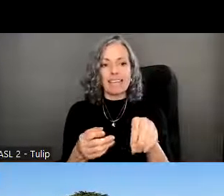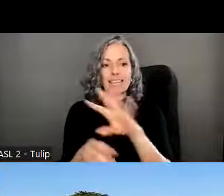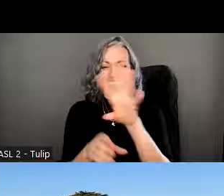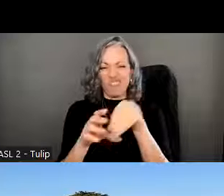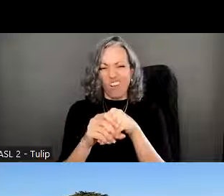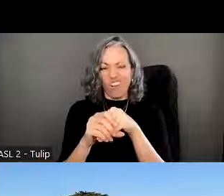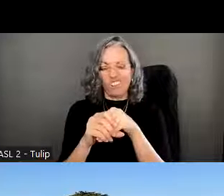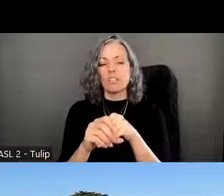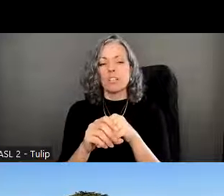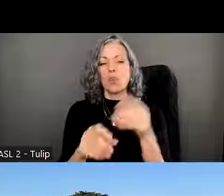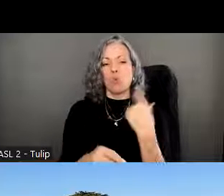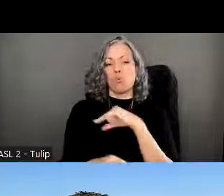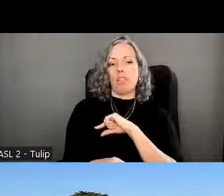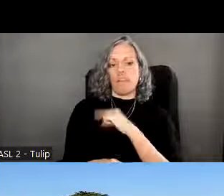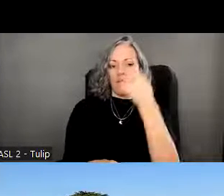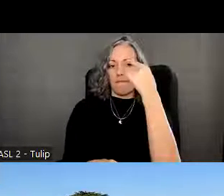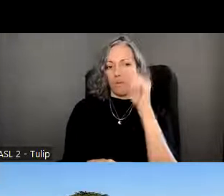that are eligible for